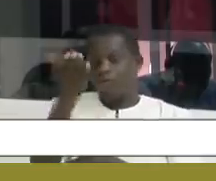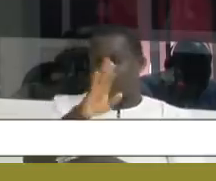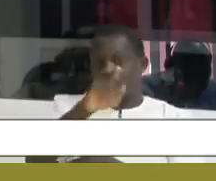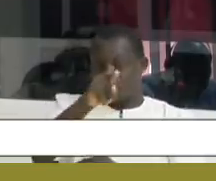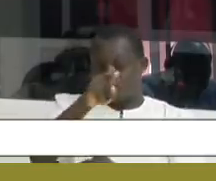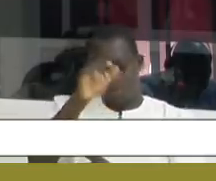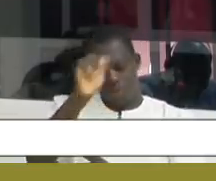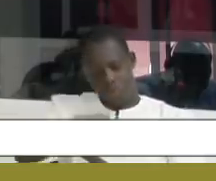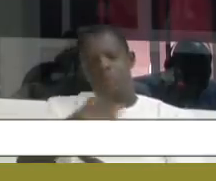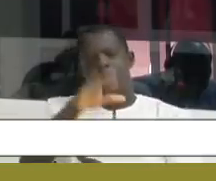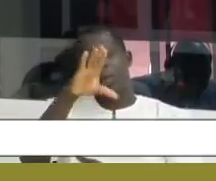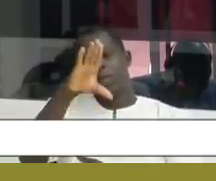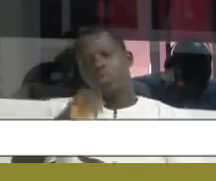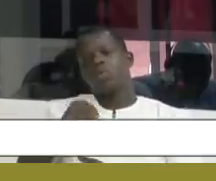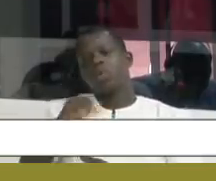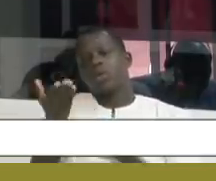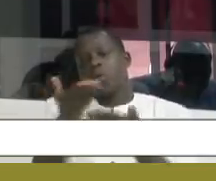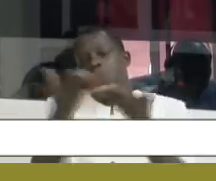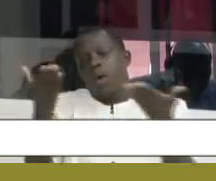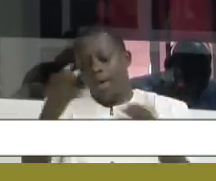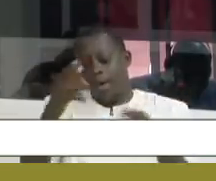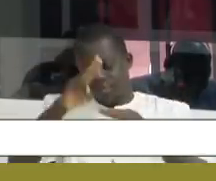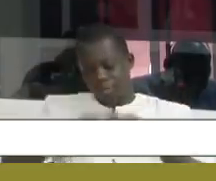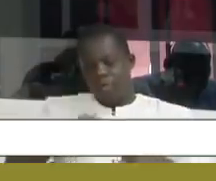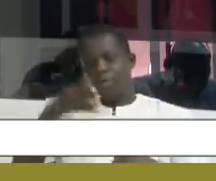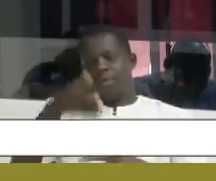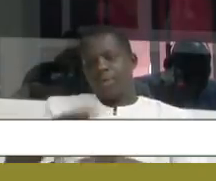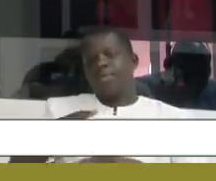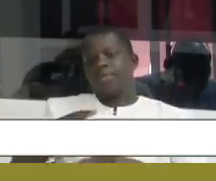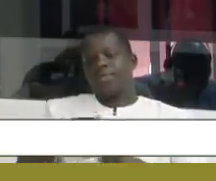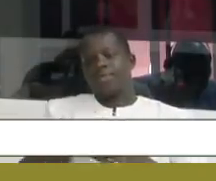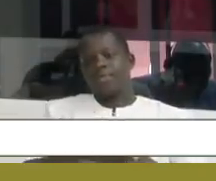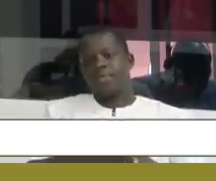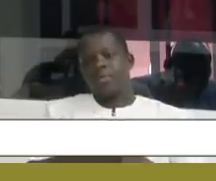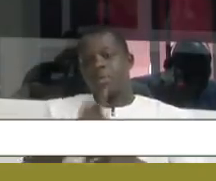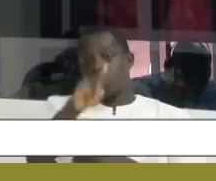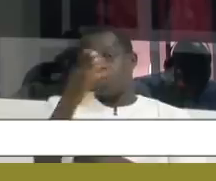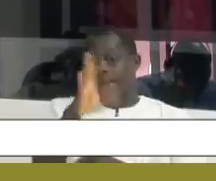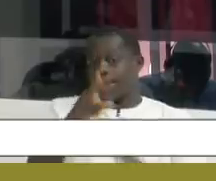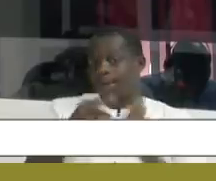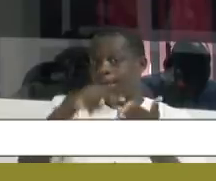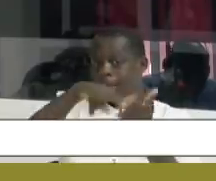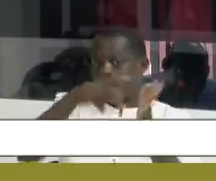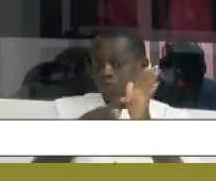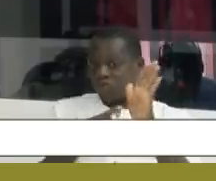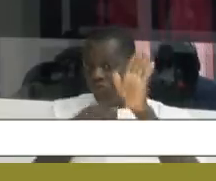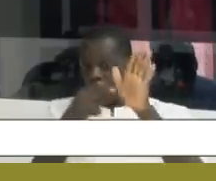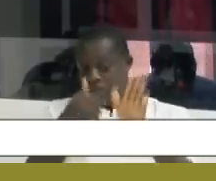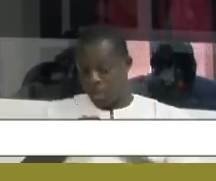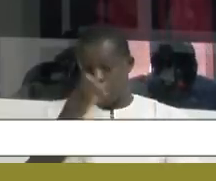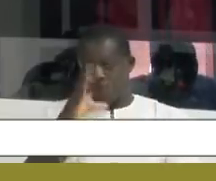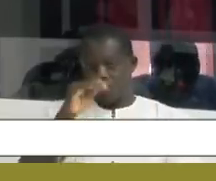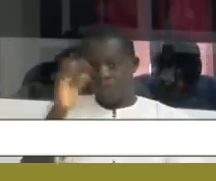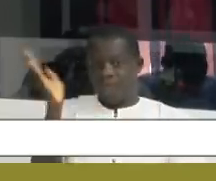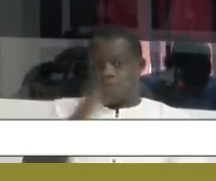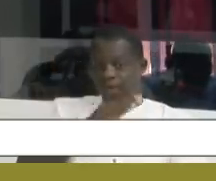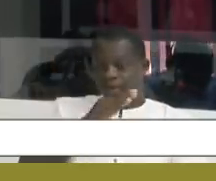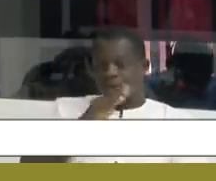so. So that's why I'm here. You are saying that what I've told you is not the truth. Well, what I'm saying is that there are